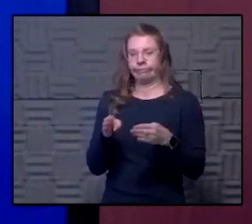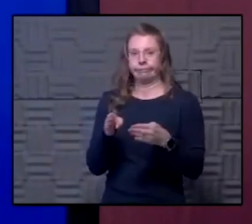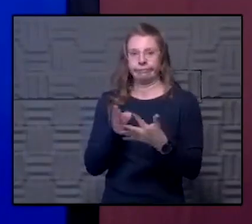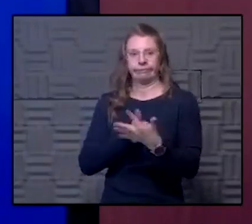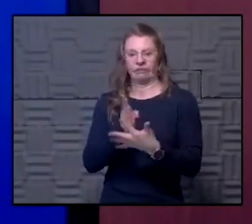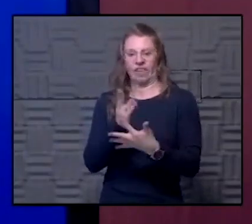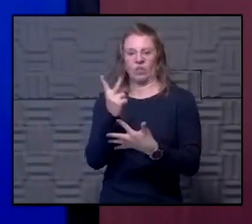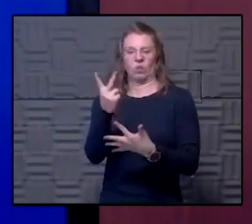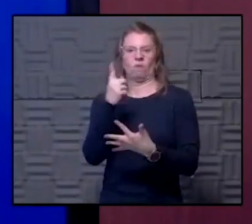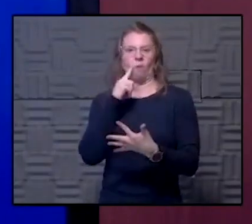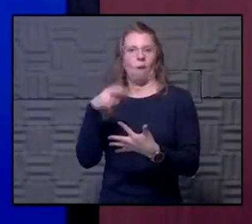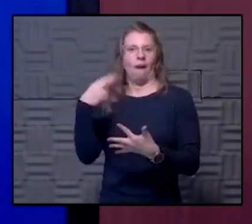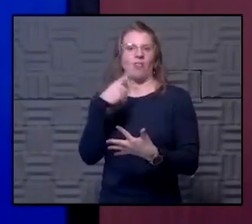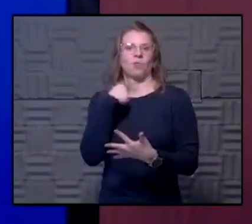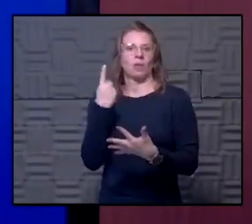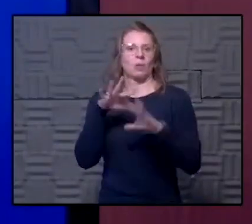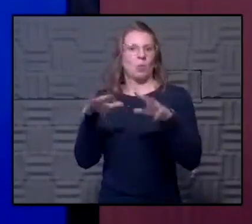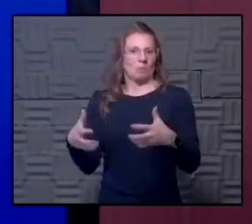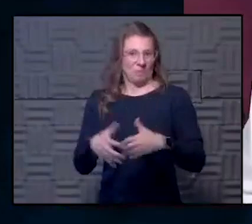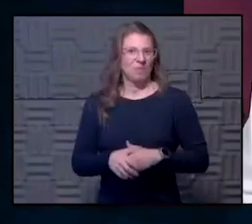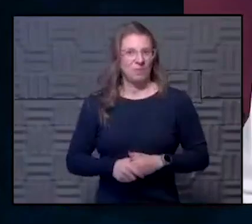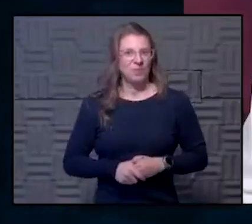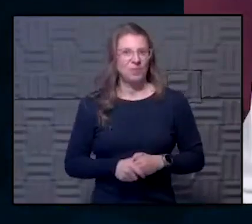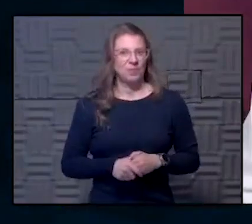risk group being vaccinated here.